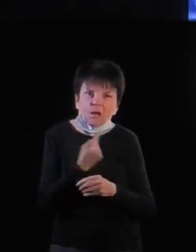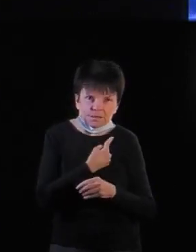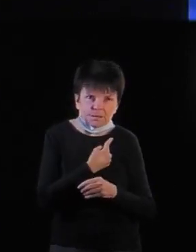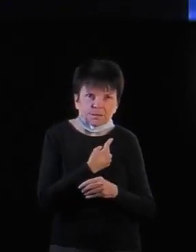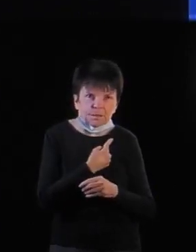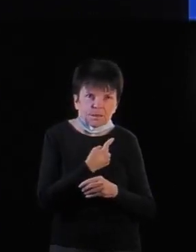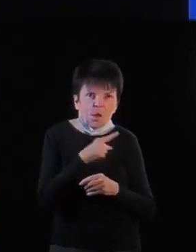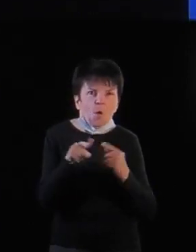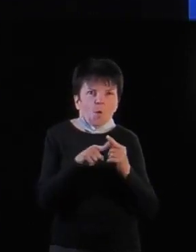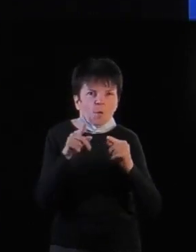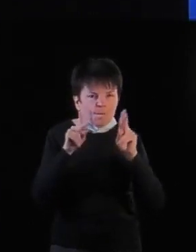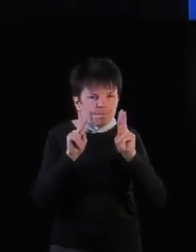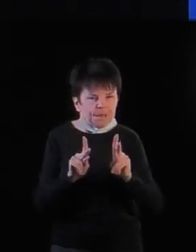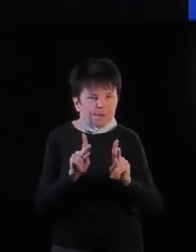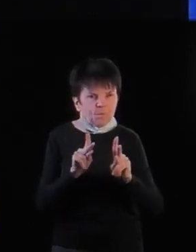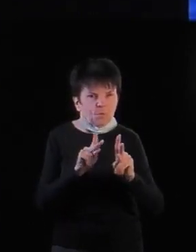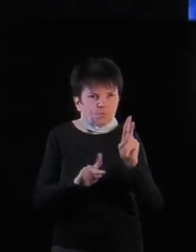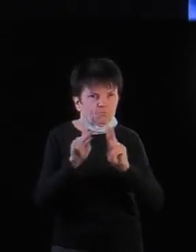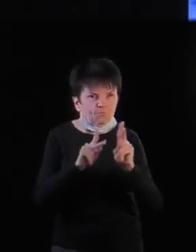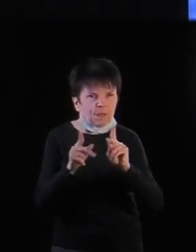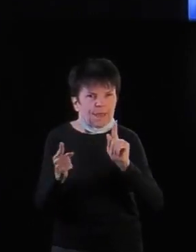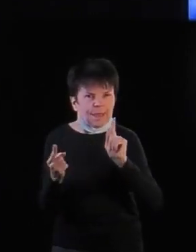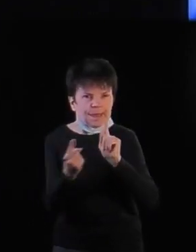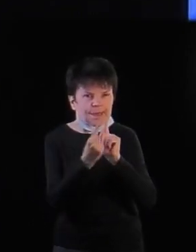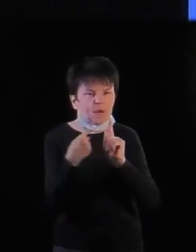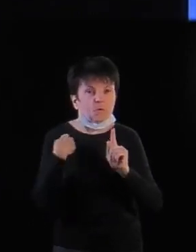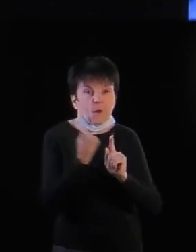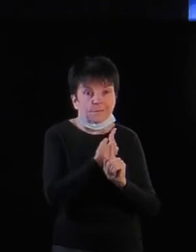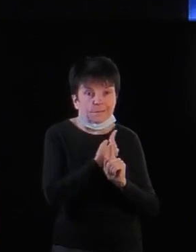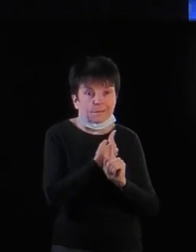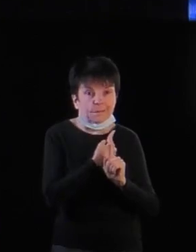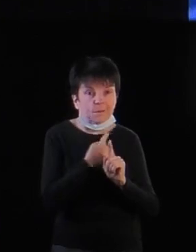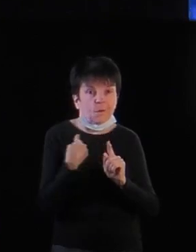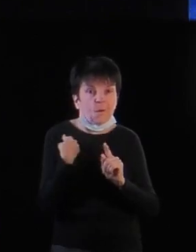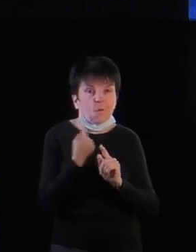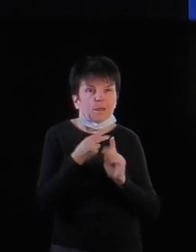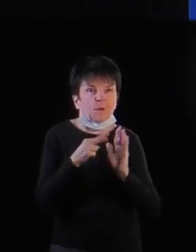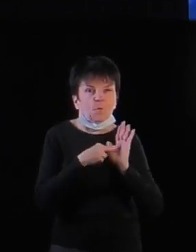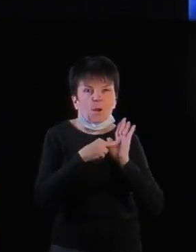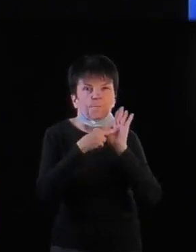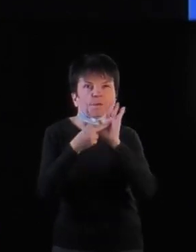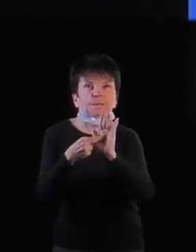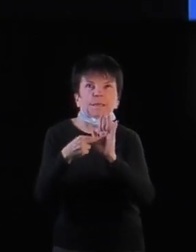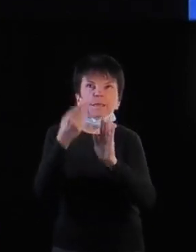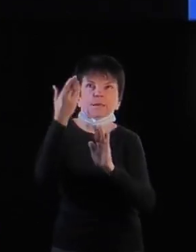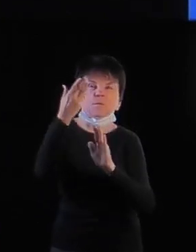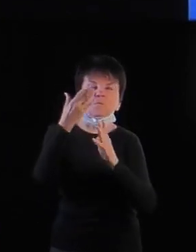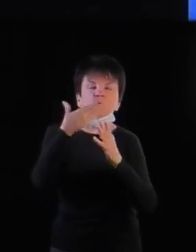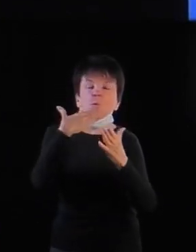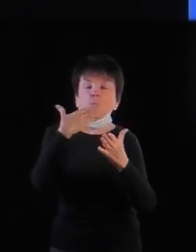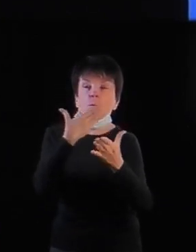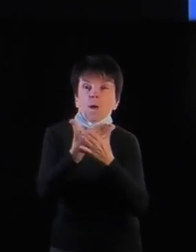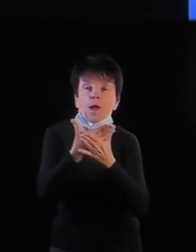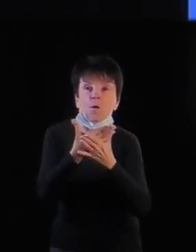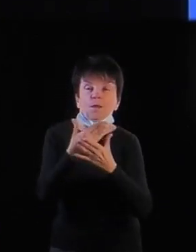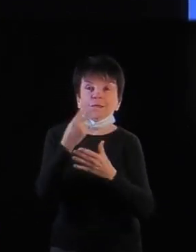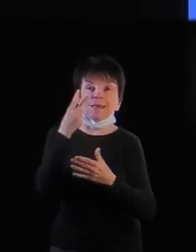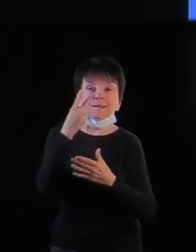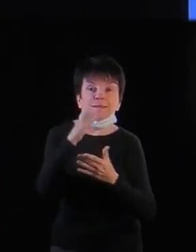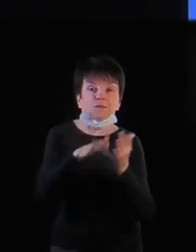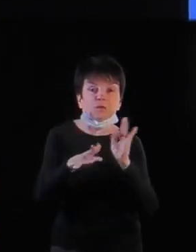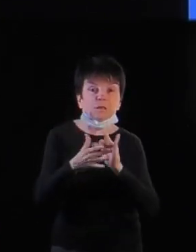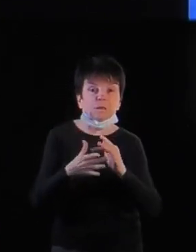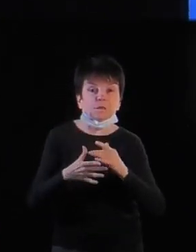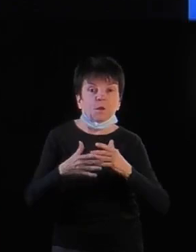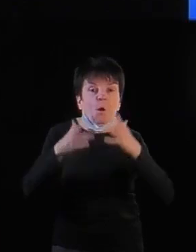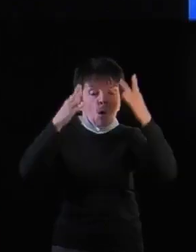we represent him so well that people see Jesus all over us. Not because